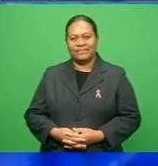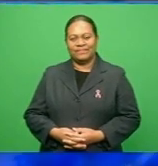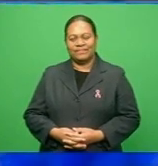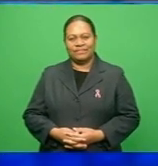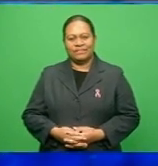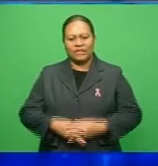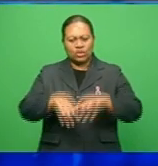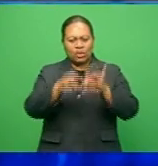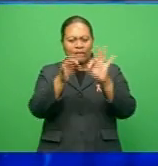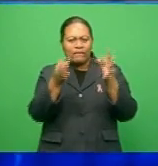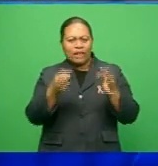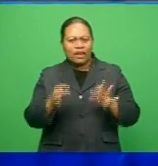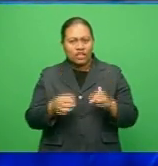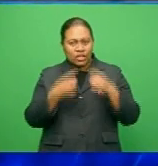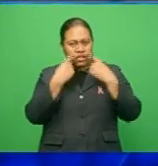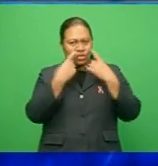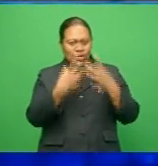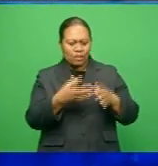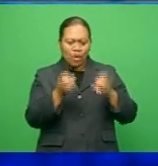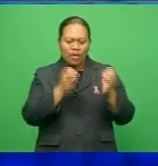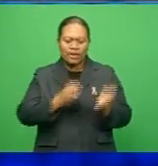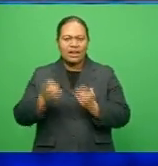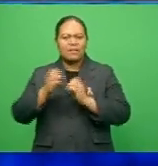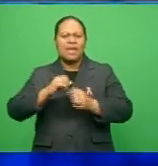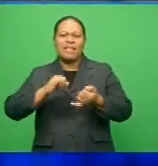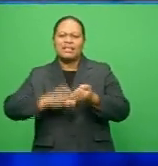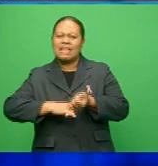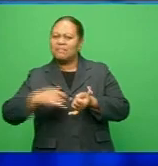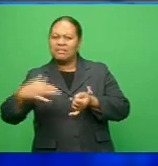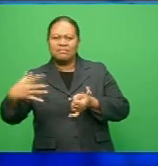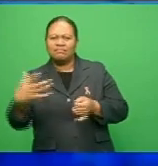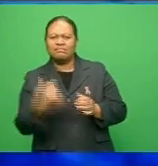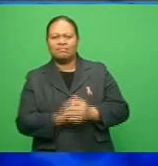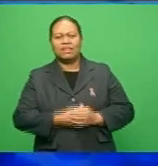A fashion show has been organized by Samson Lee this weekend